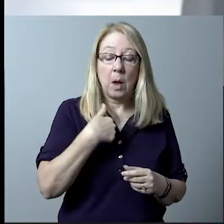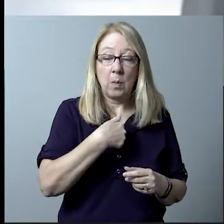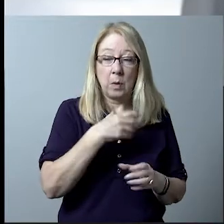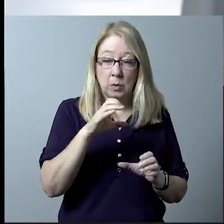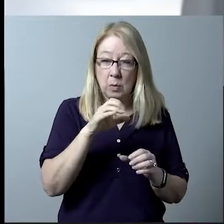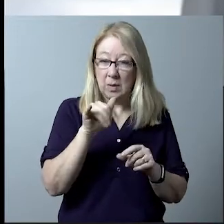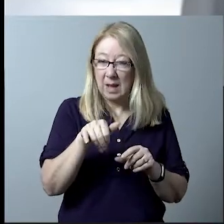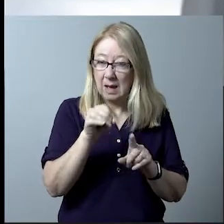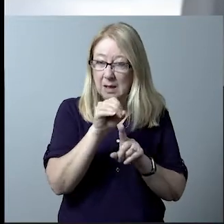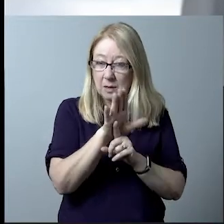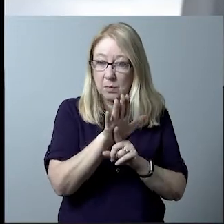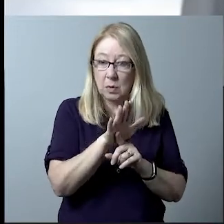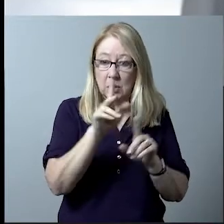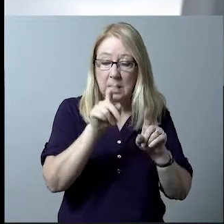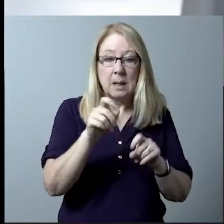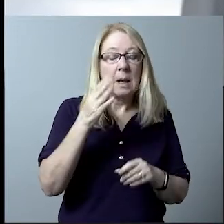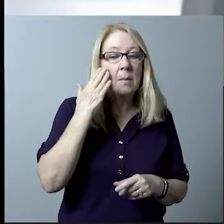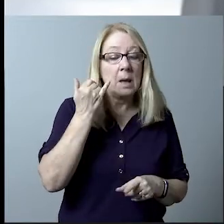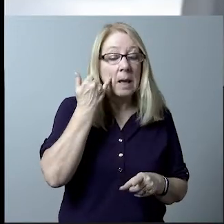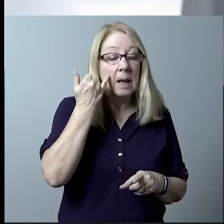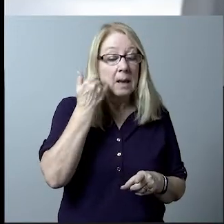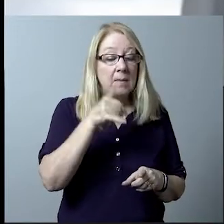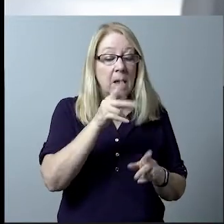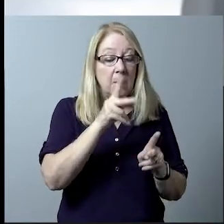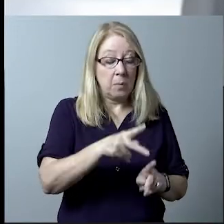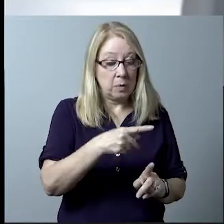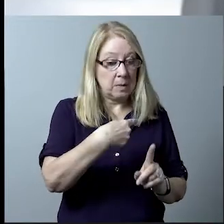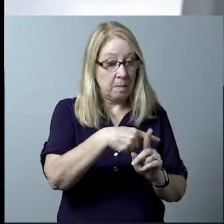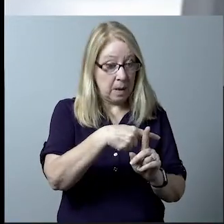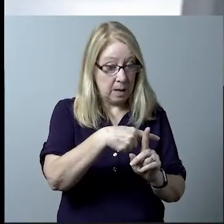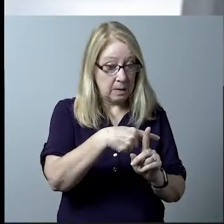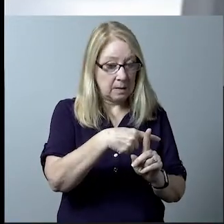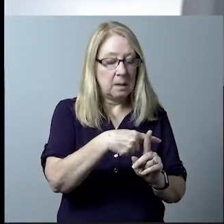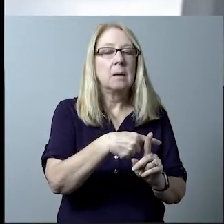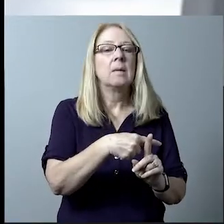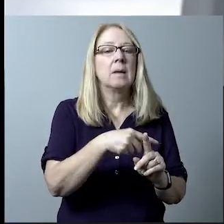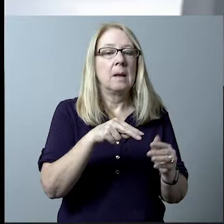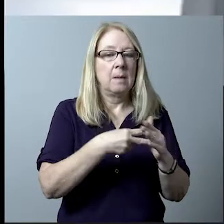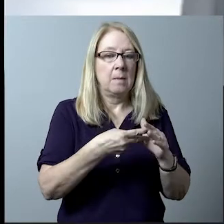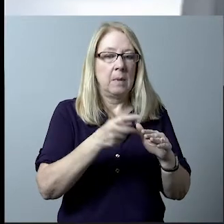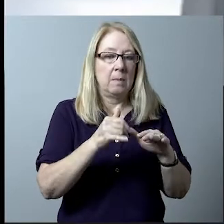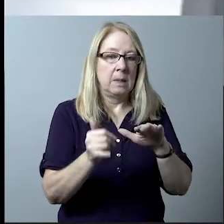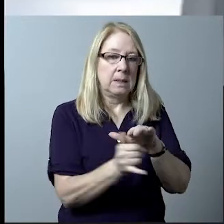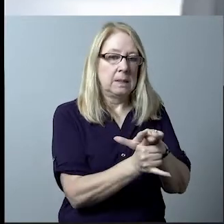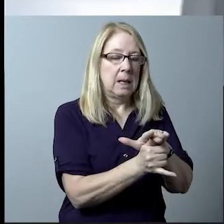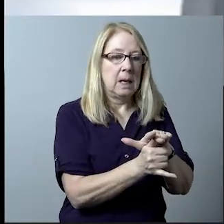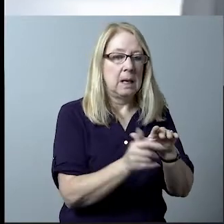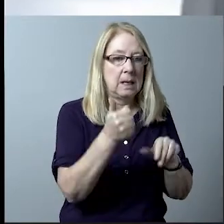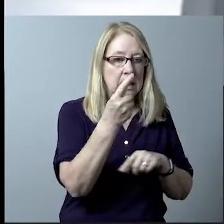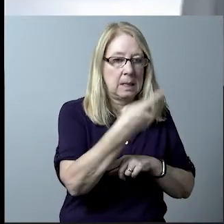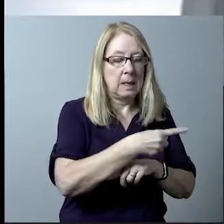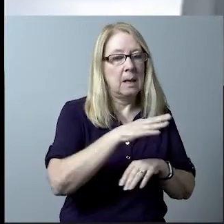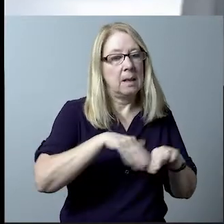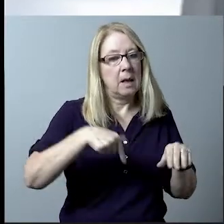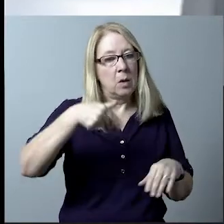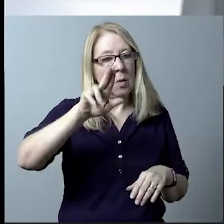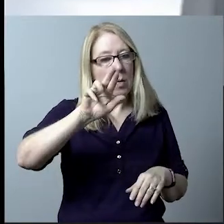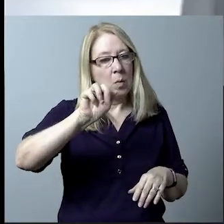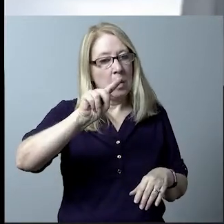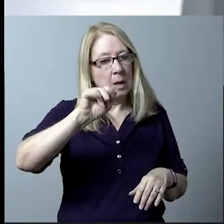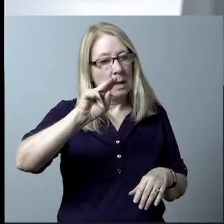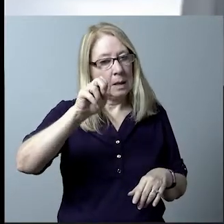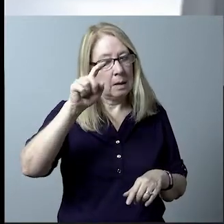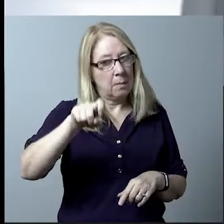we're doing testing on anybody that might be exposed is because if they test positive, they will be in isolation 10